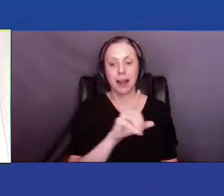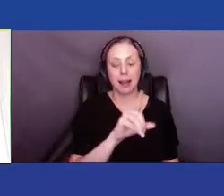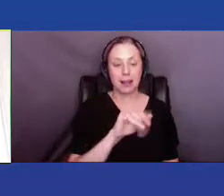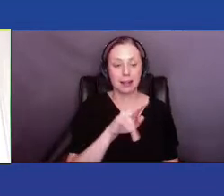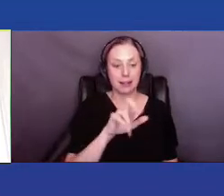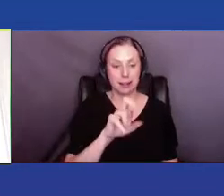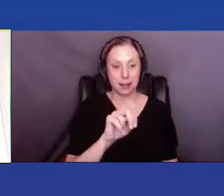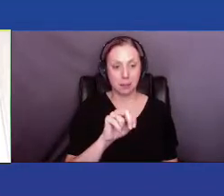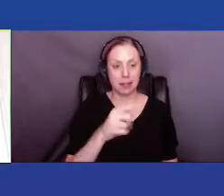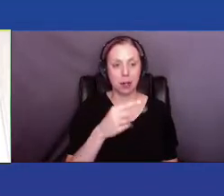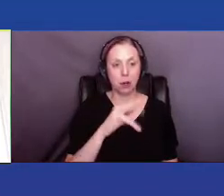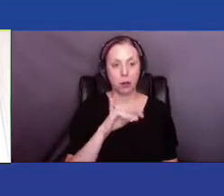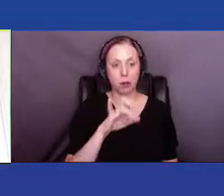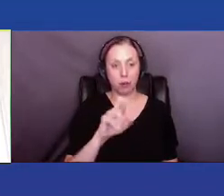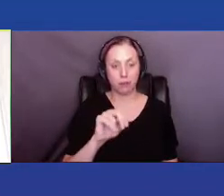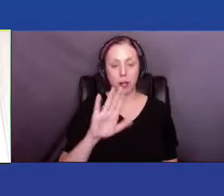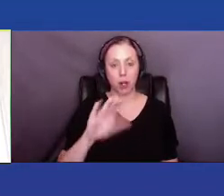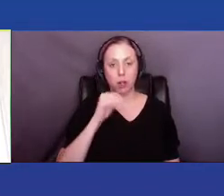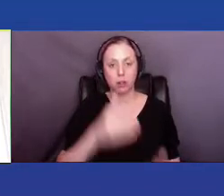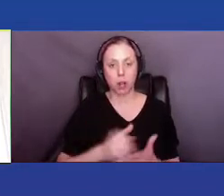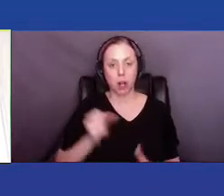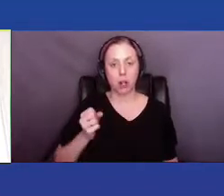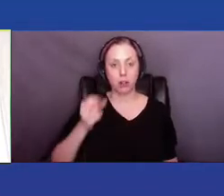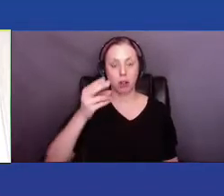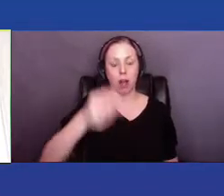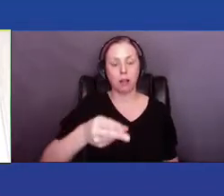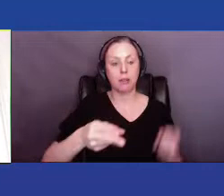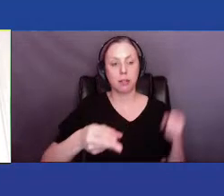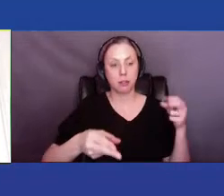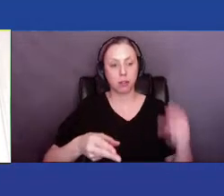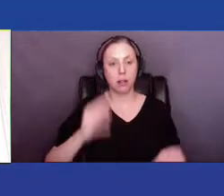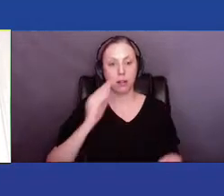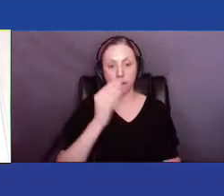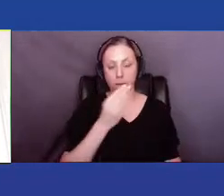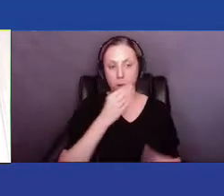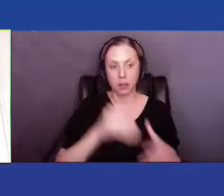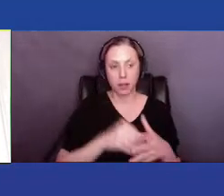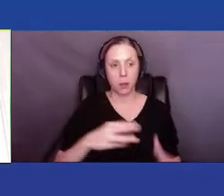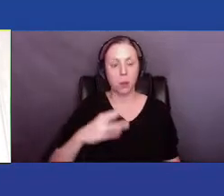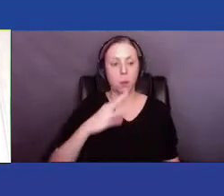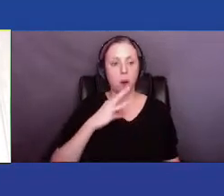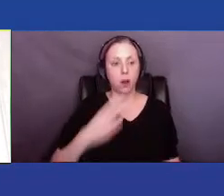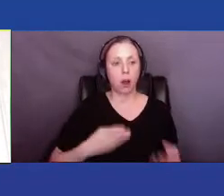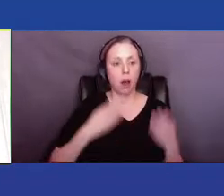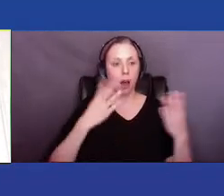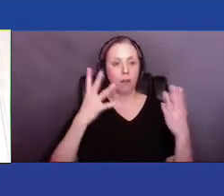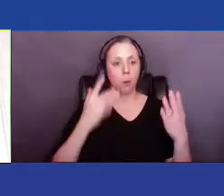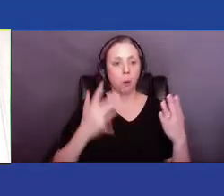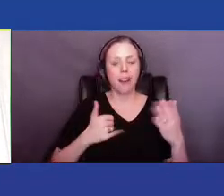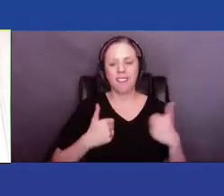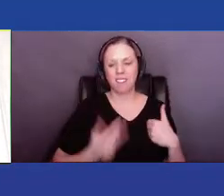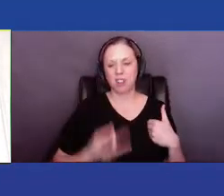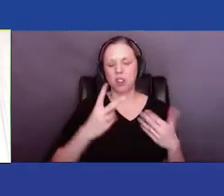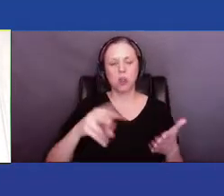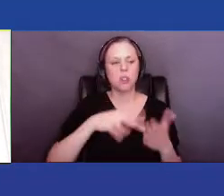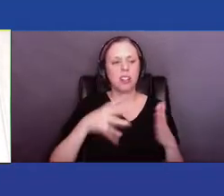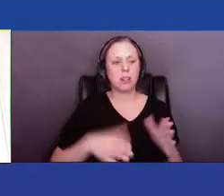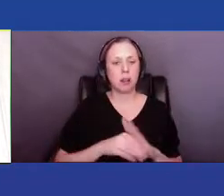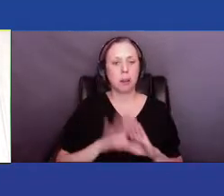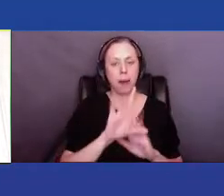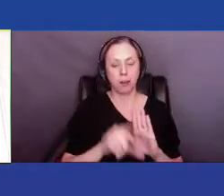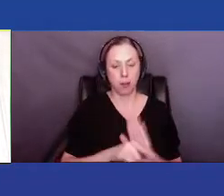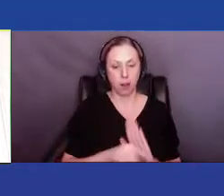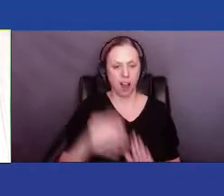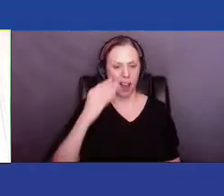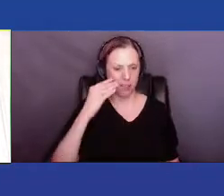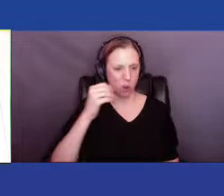tossing flowers into the river as an offering with two dancers in the background. Betania I've known for more than half